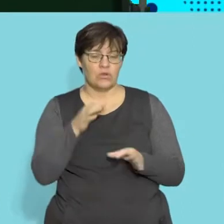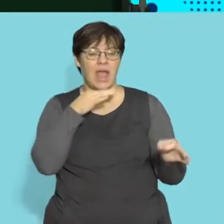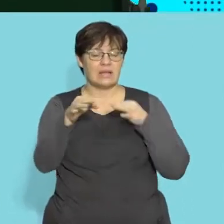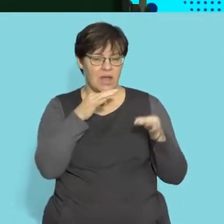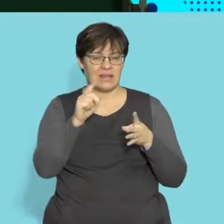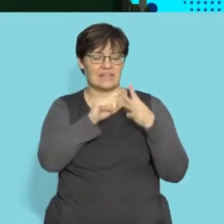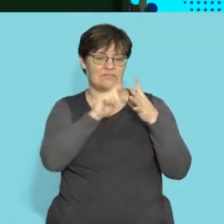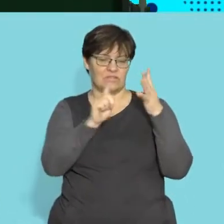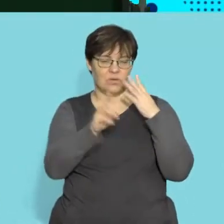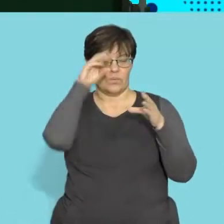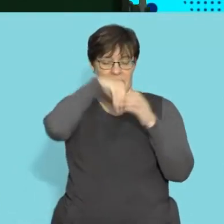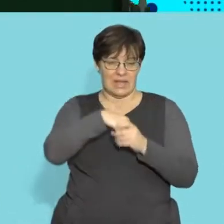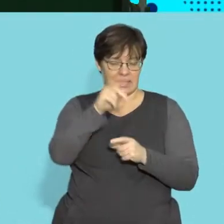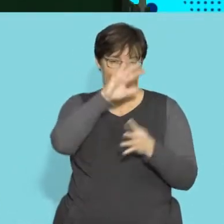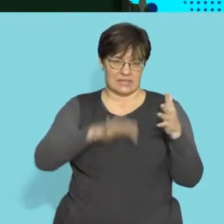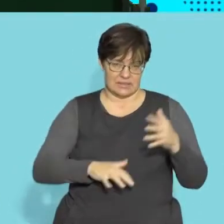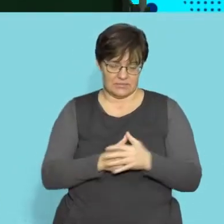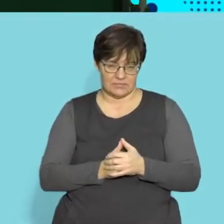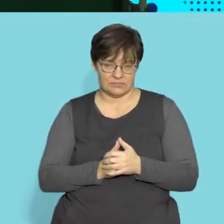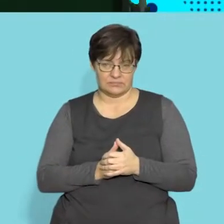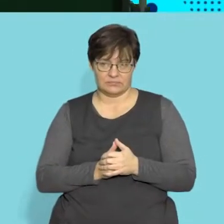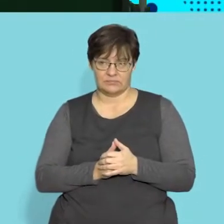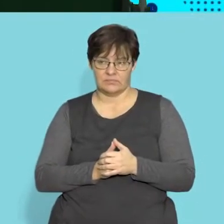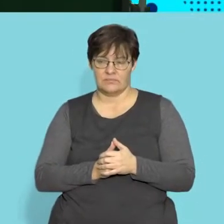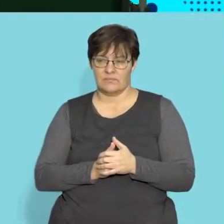the different components in this essay.